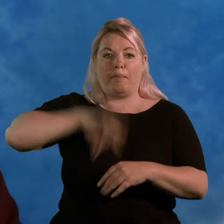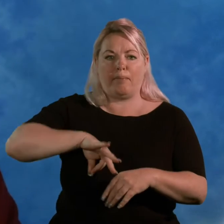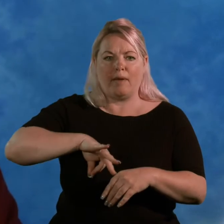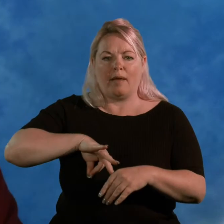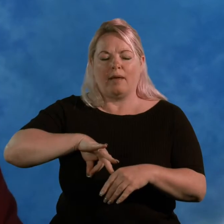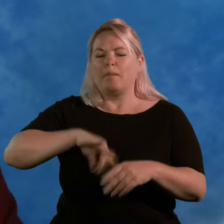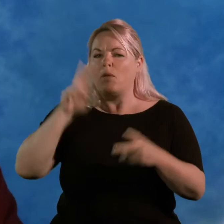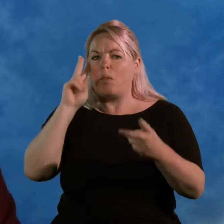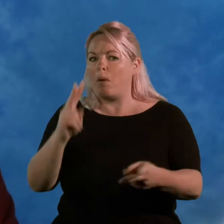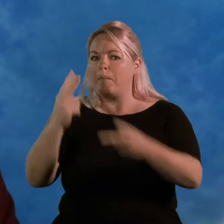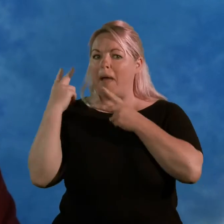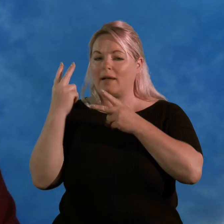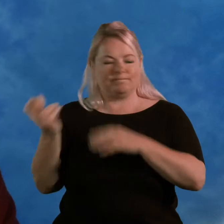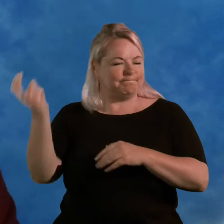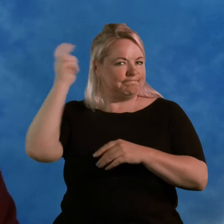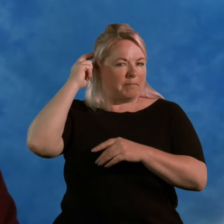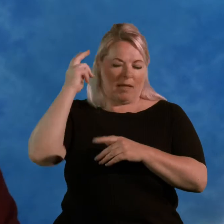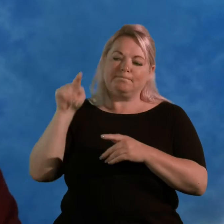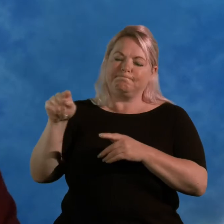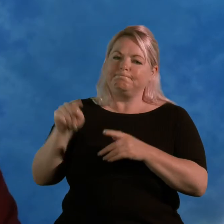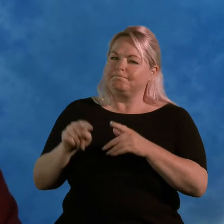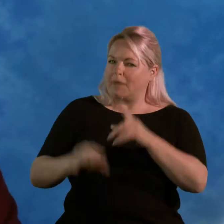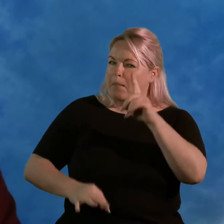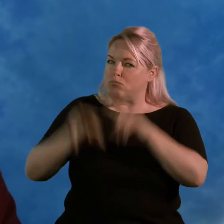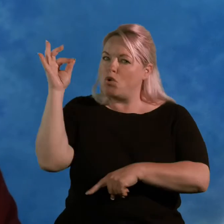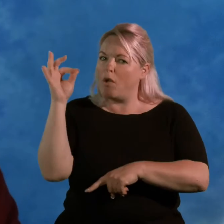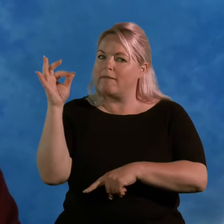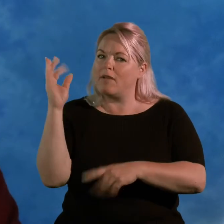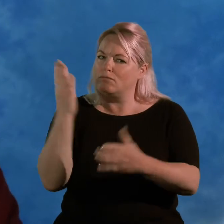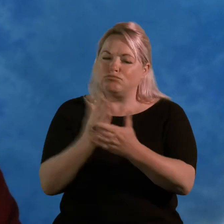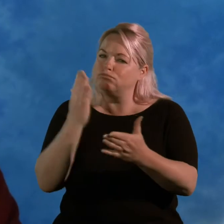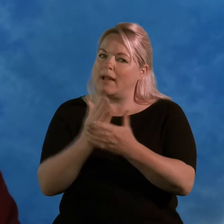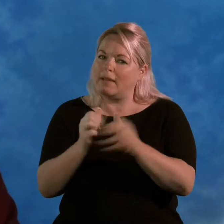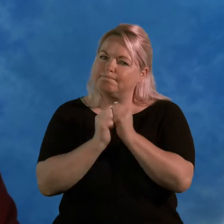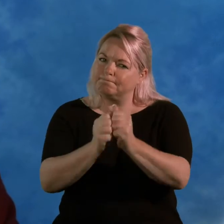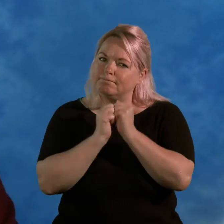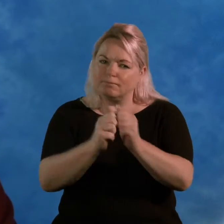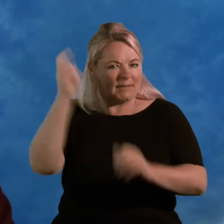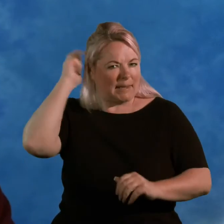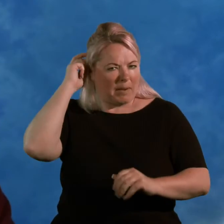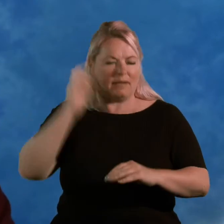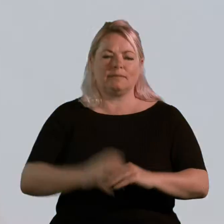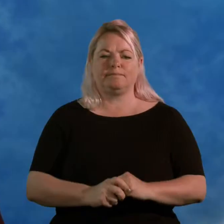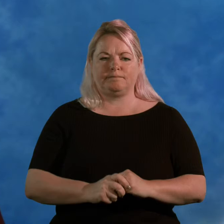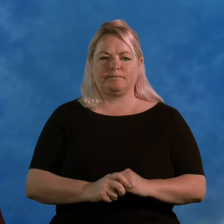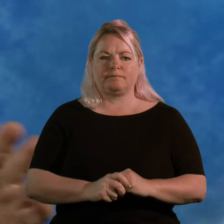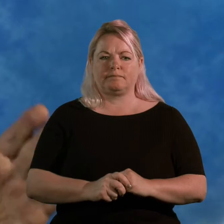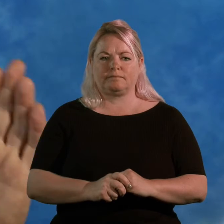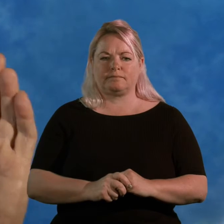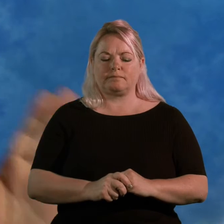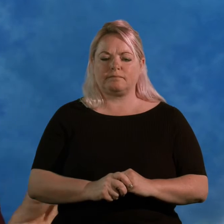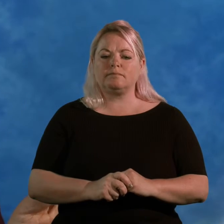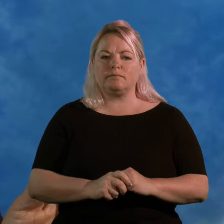with hindsight, the improvement has been so great that either one would have justified it in its own right.